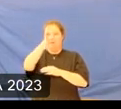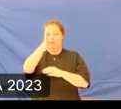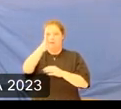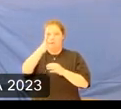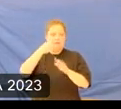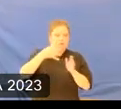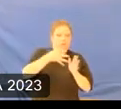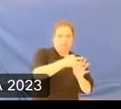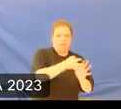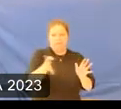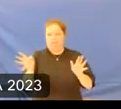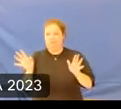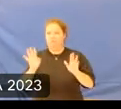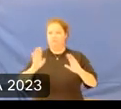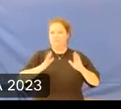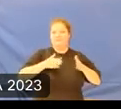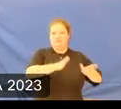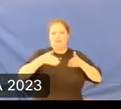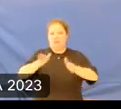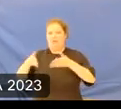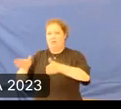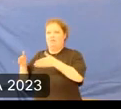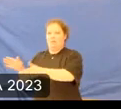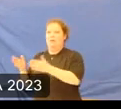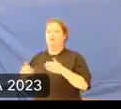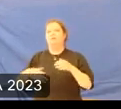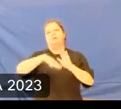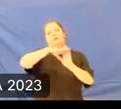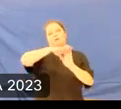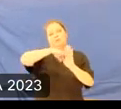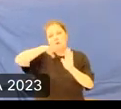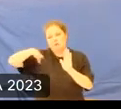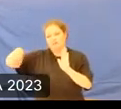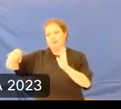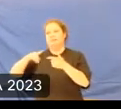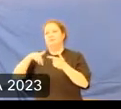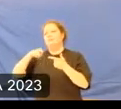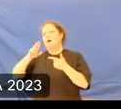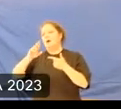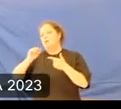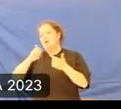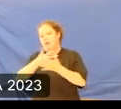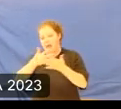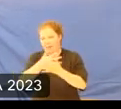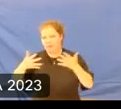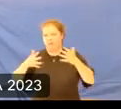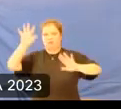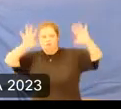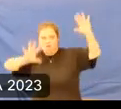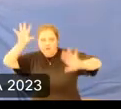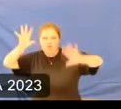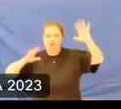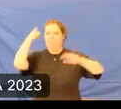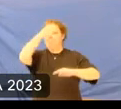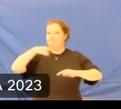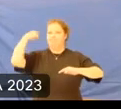And of course, this is what we do. We've got the phonemes, we've got the prosody, we've got the paralanguage, we've got the gesture, we've got the gaze, we've got the face, we've got the posture, and